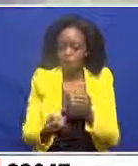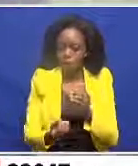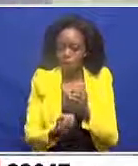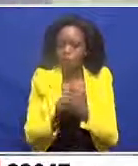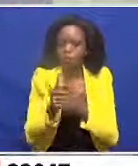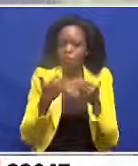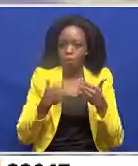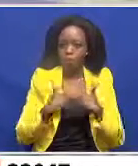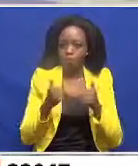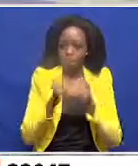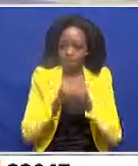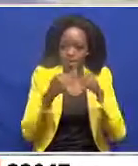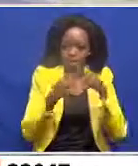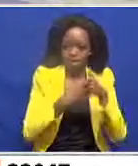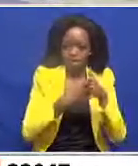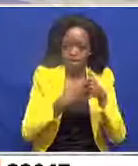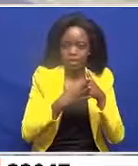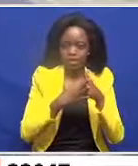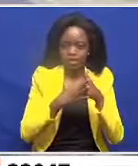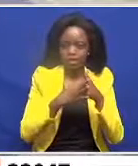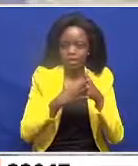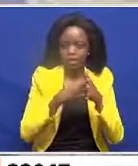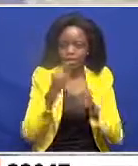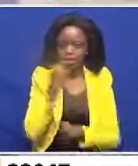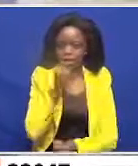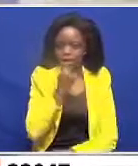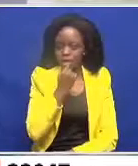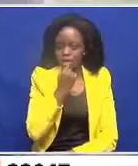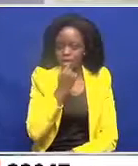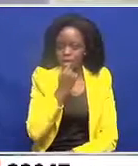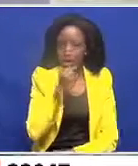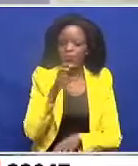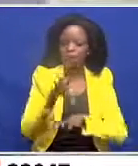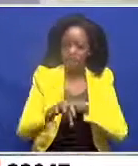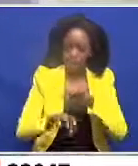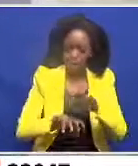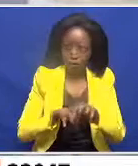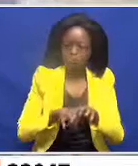ako na 8 incisors. And